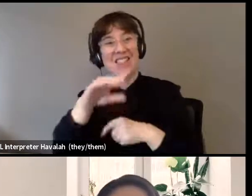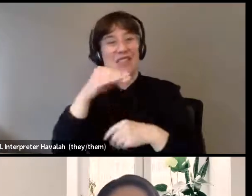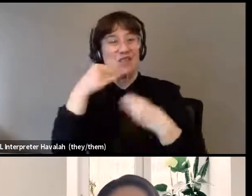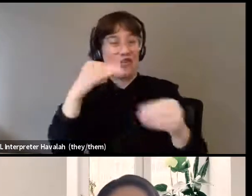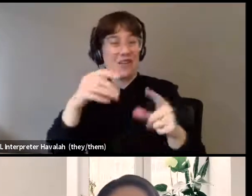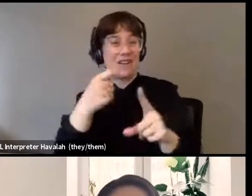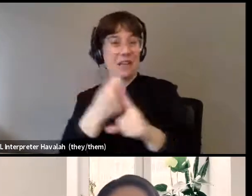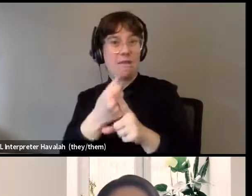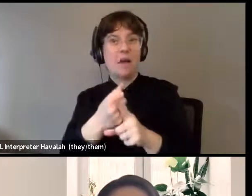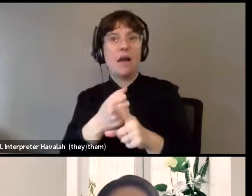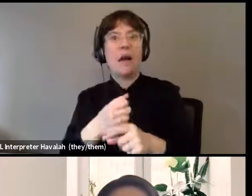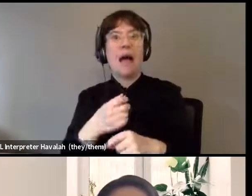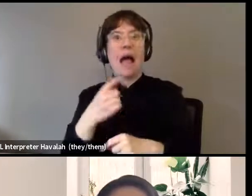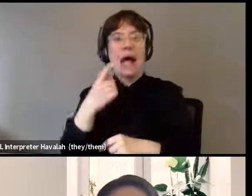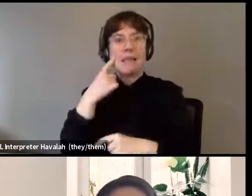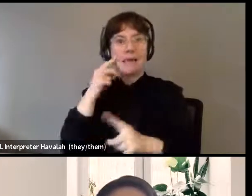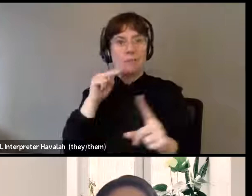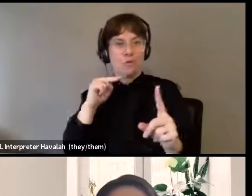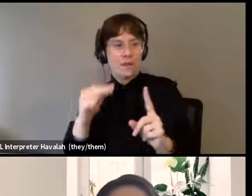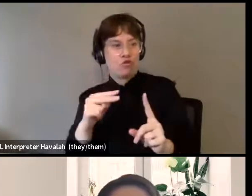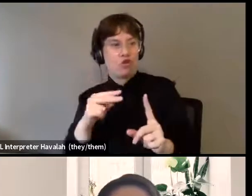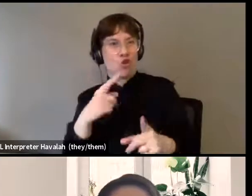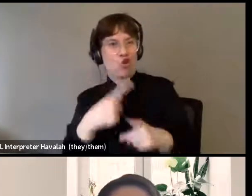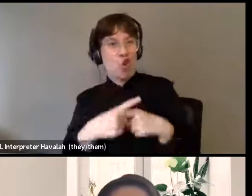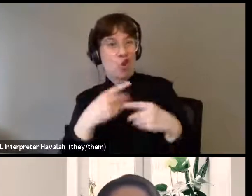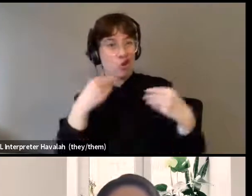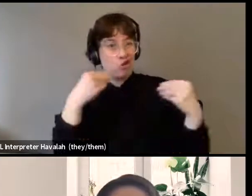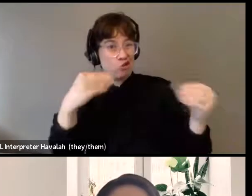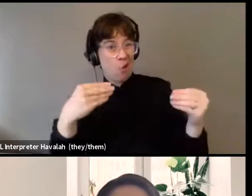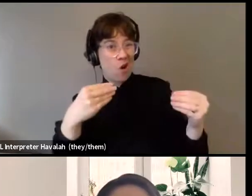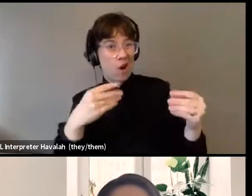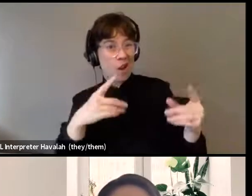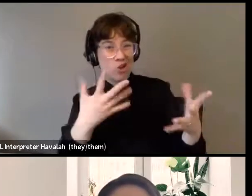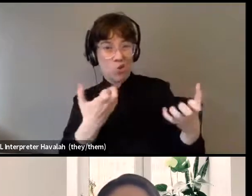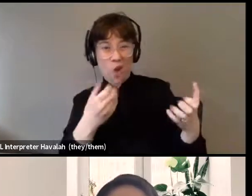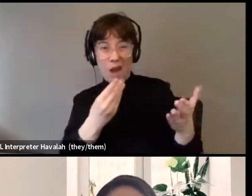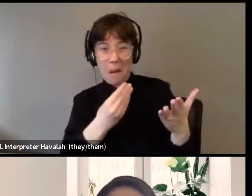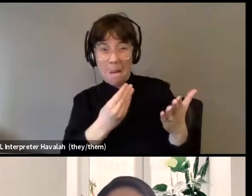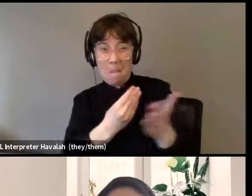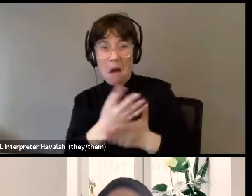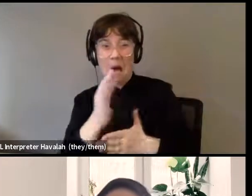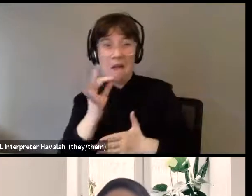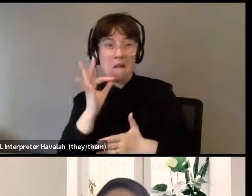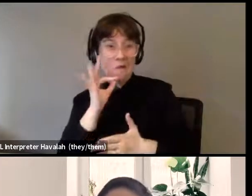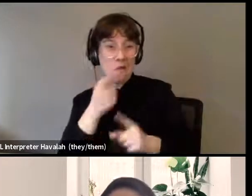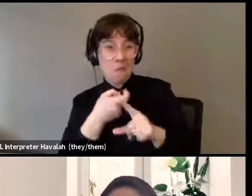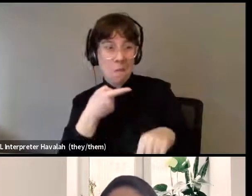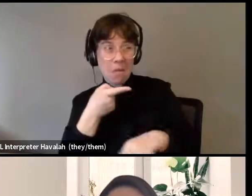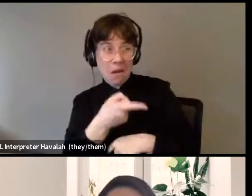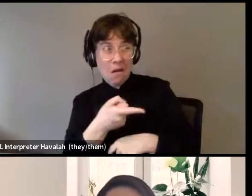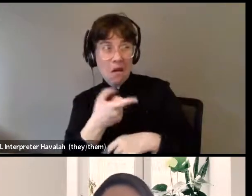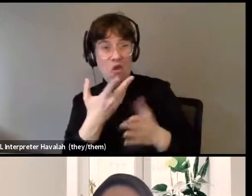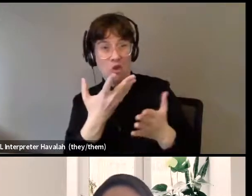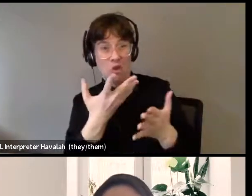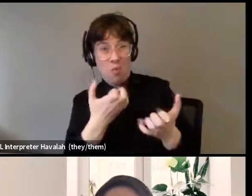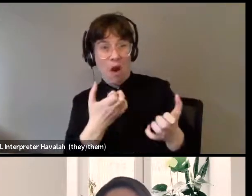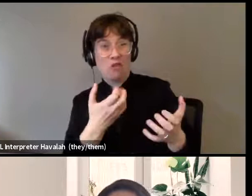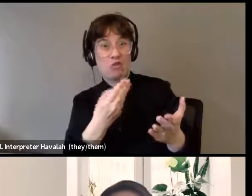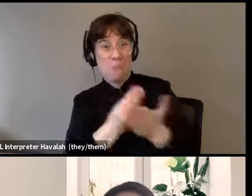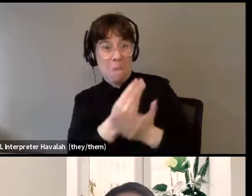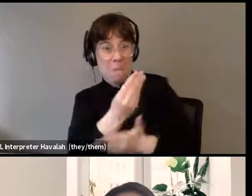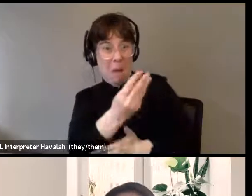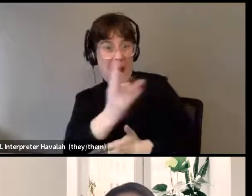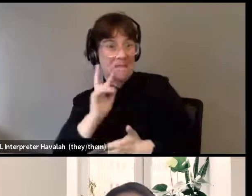there's a perception that they aren't even the kind of place that you want to buy fruits and vegetables at. So you have